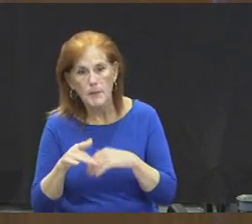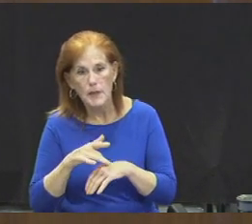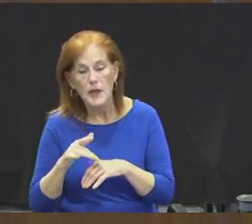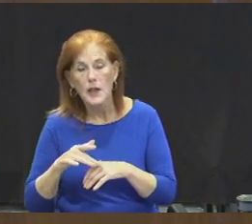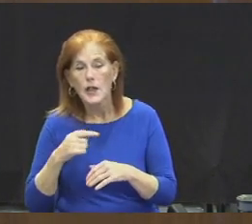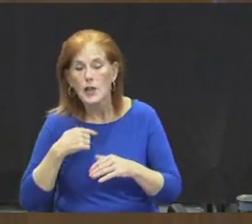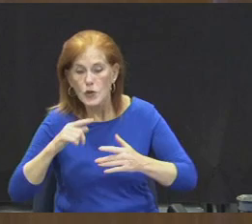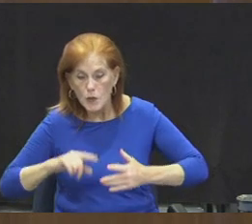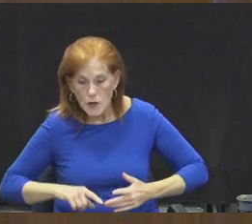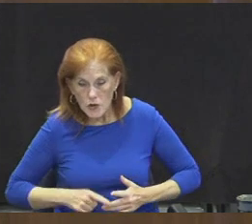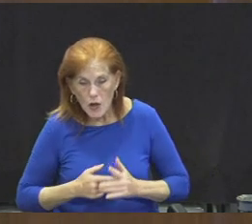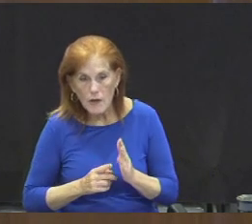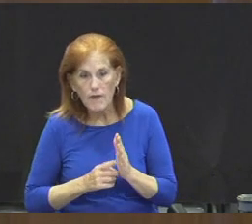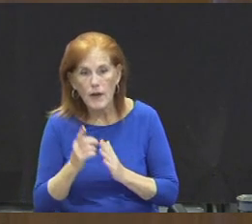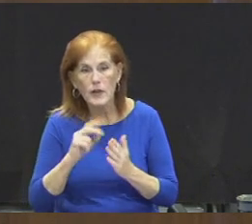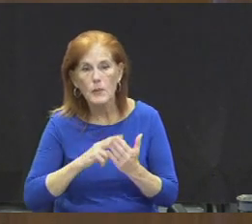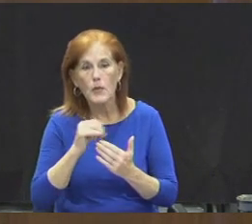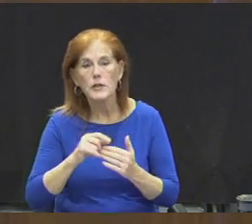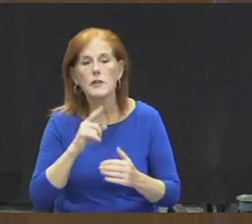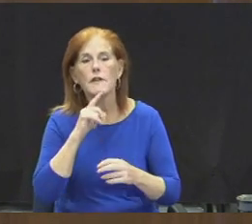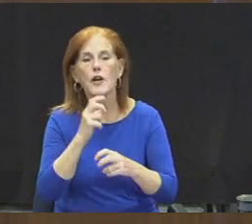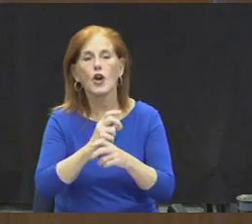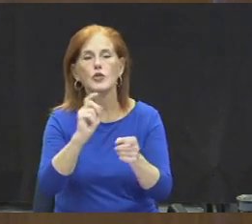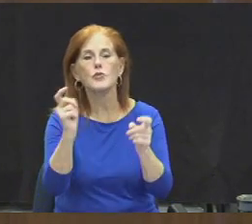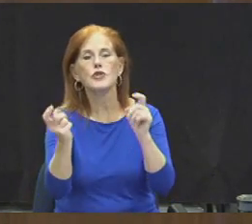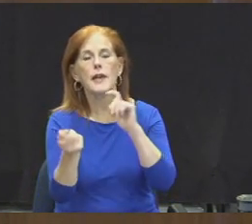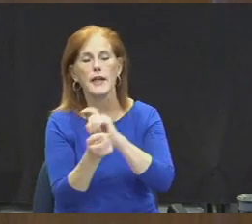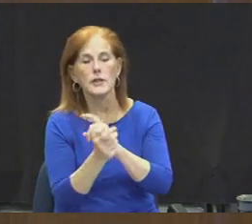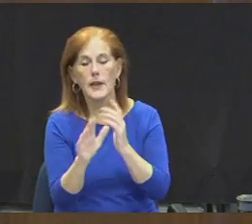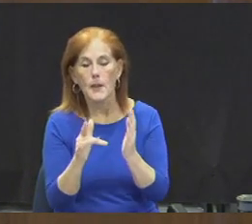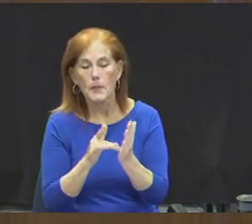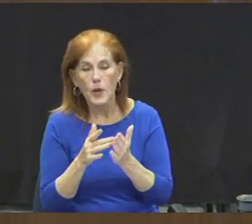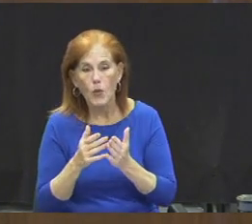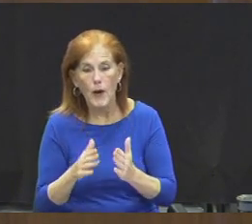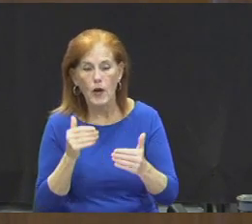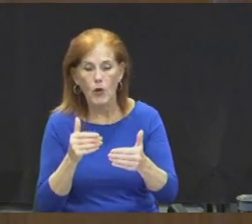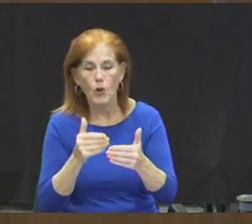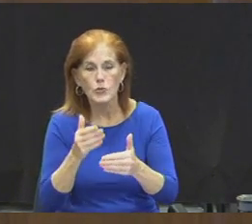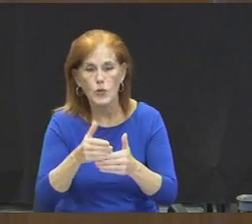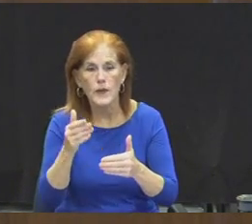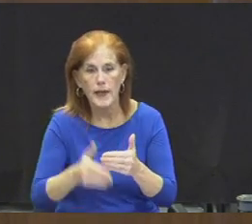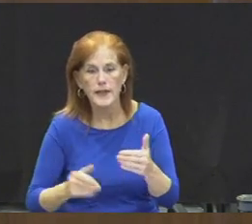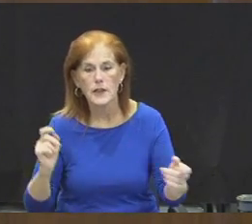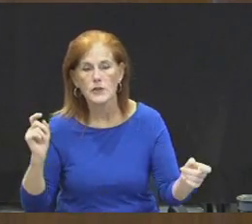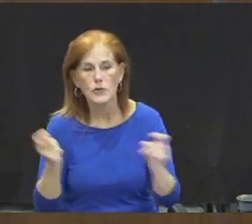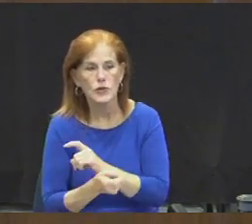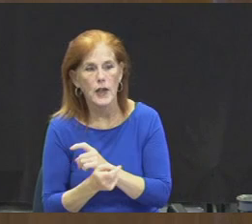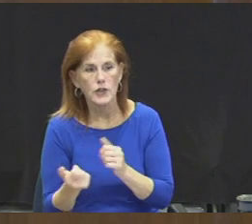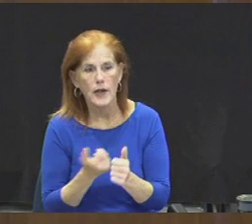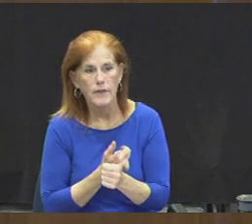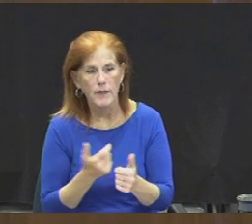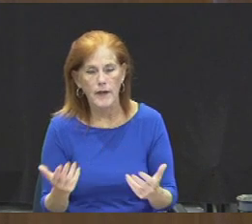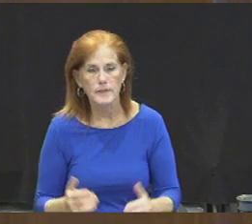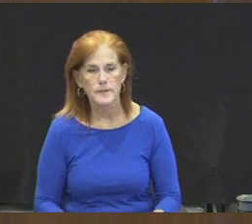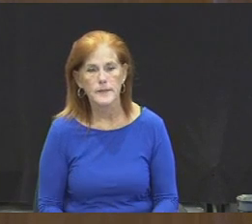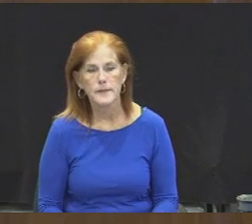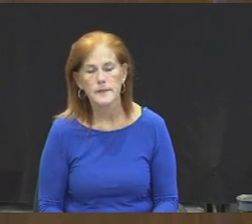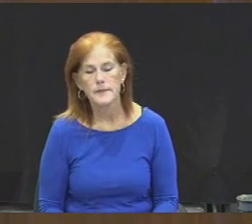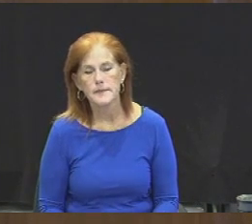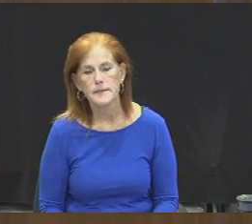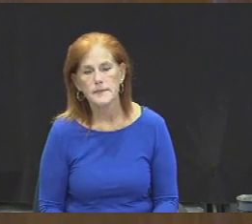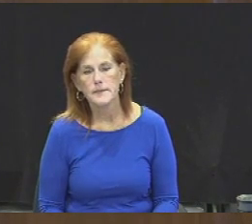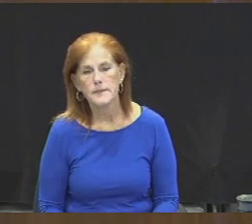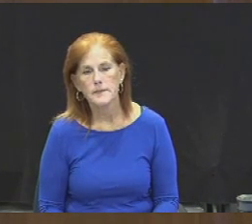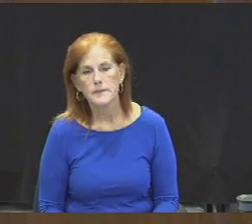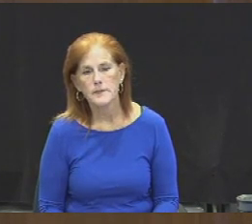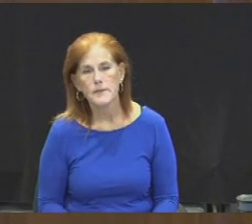project or into the development, it's really hard midway or towards the end to just change, all of those types